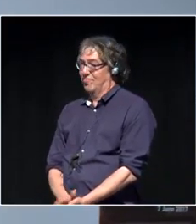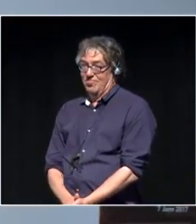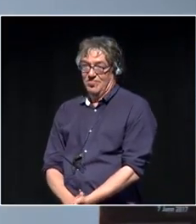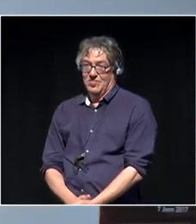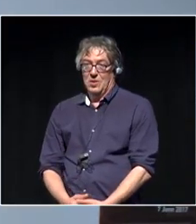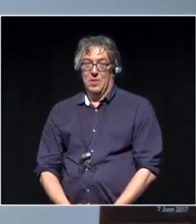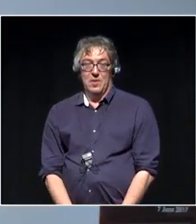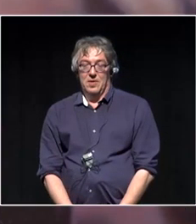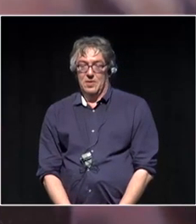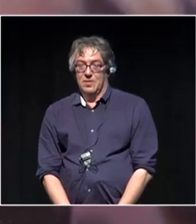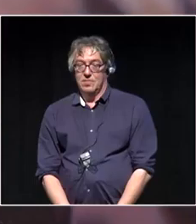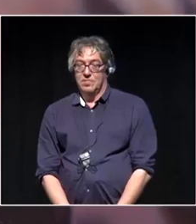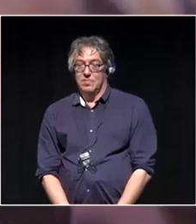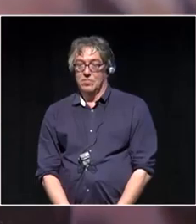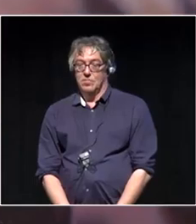Je vais juste vérifier.